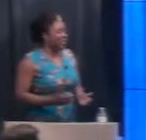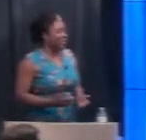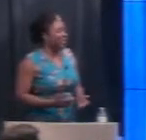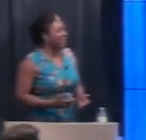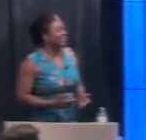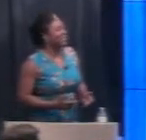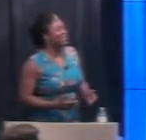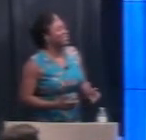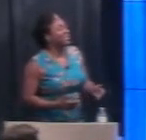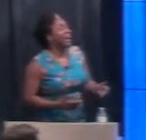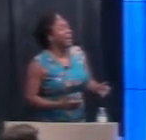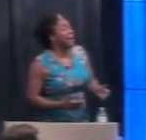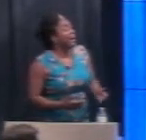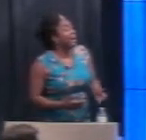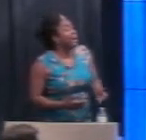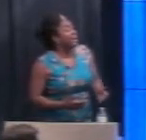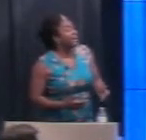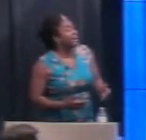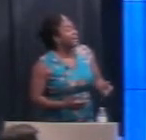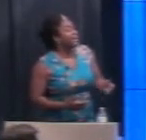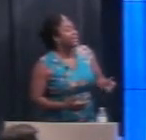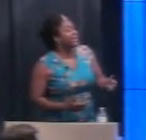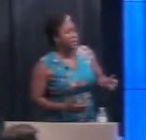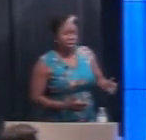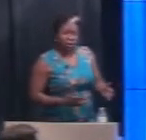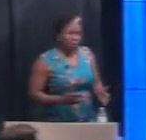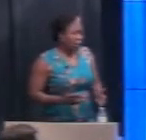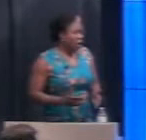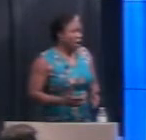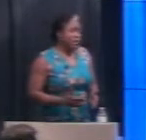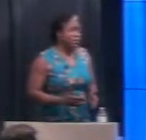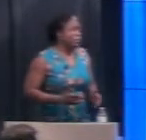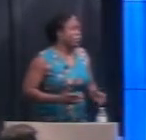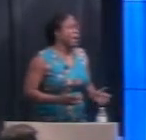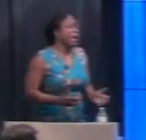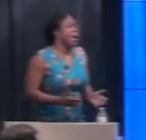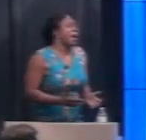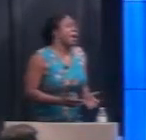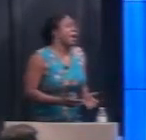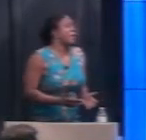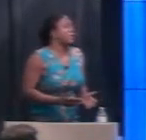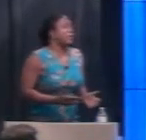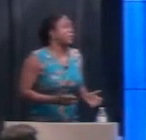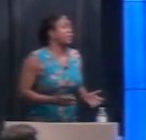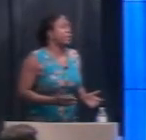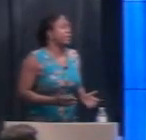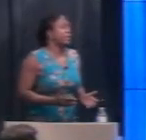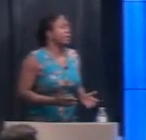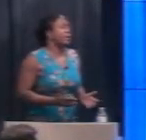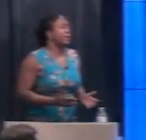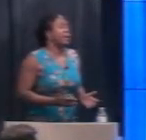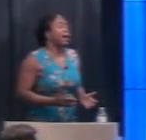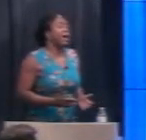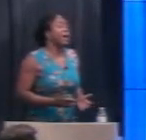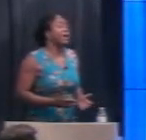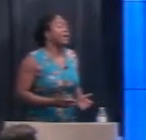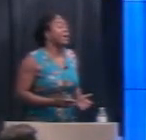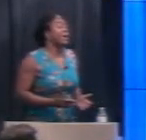dawn's early light what so proudly